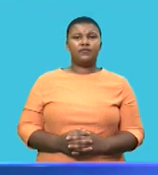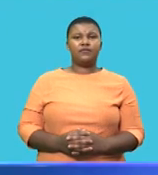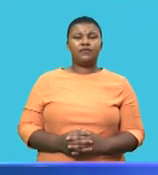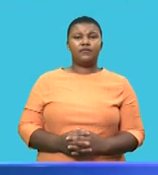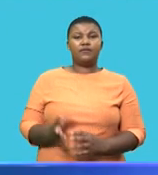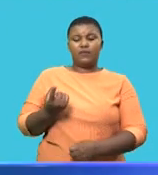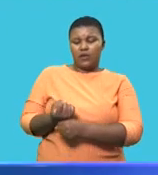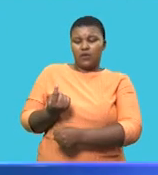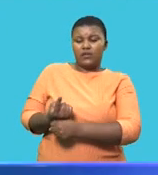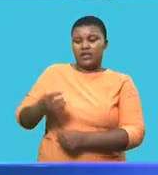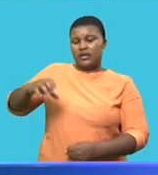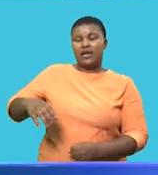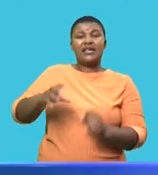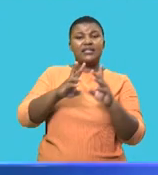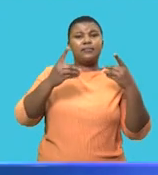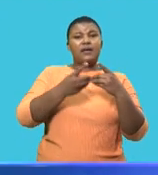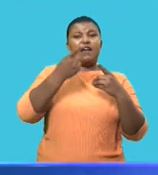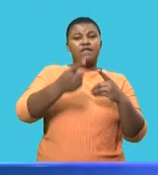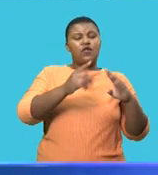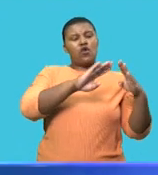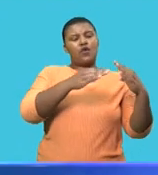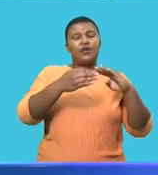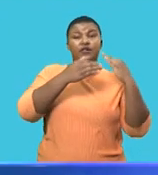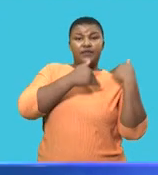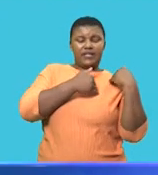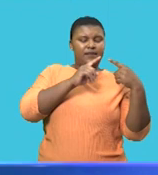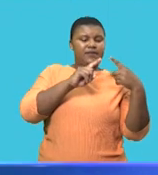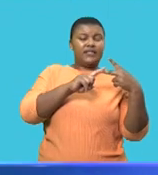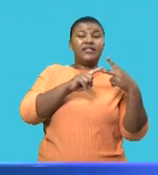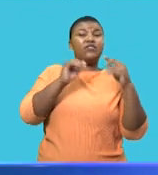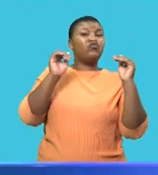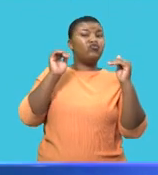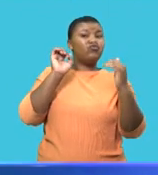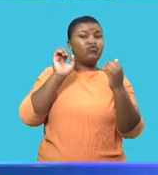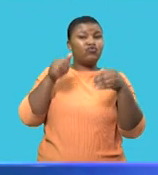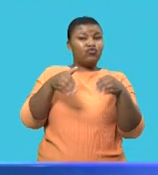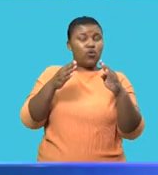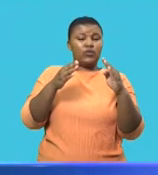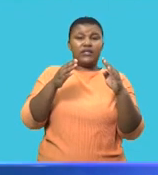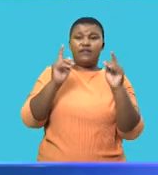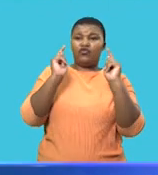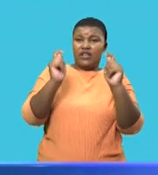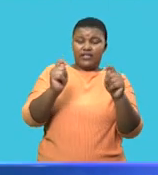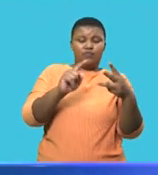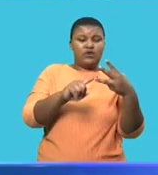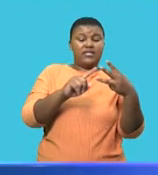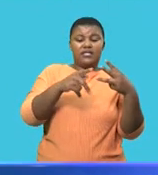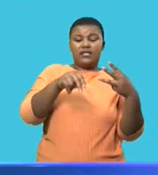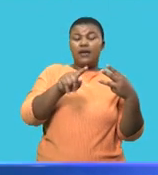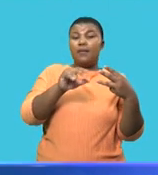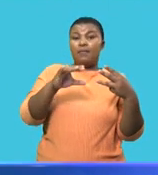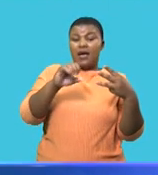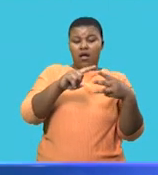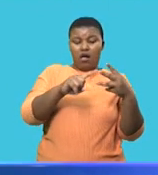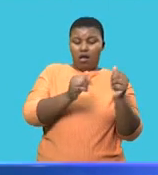The Gauteng Department of Community Safety partnered with the Gauteng Department of Roads and Transport and the Patco Bus Services to conduct a pedestrian